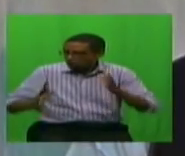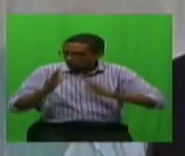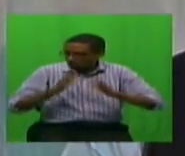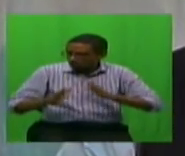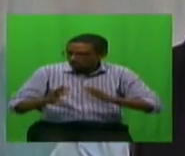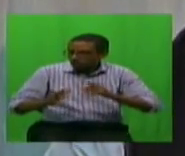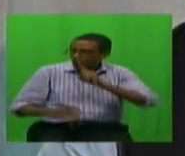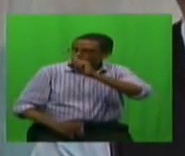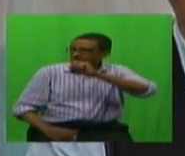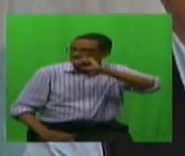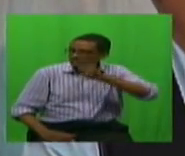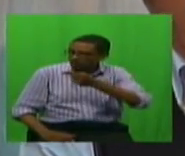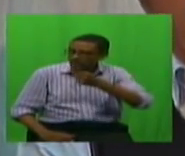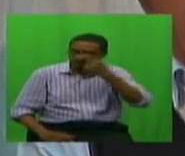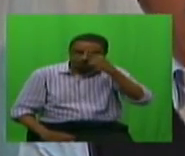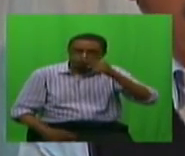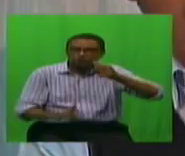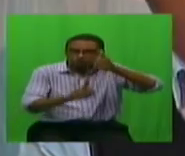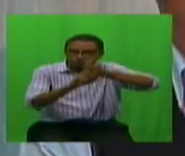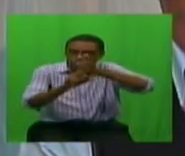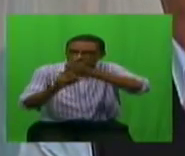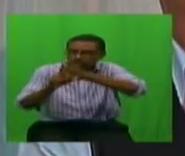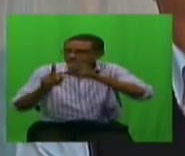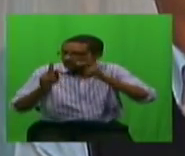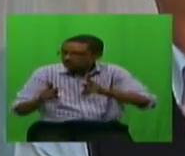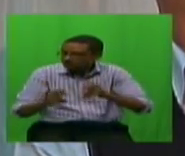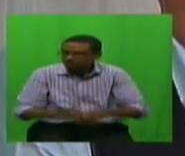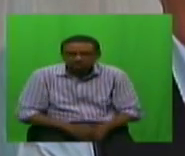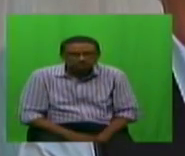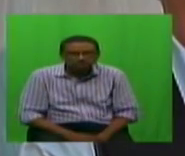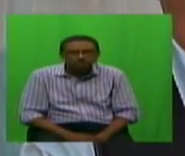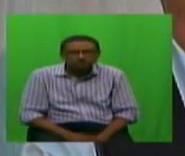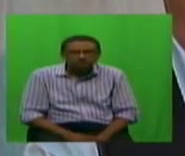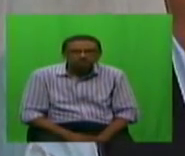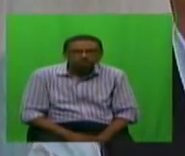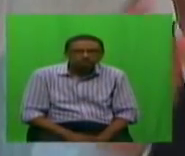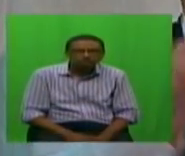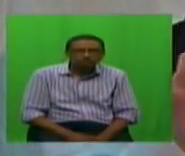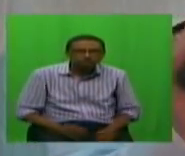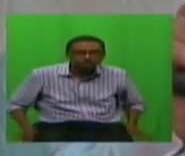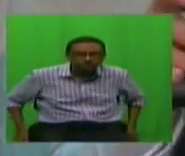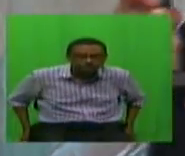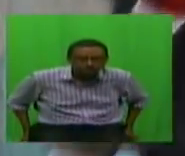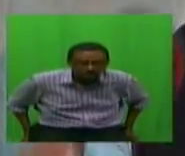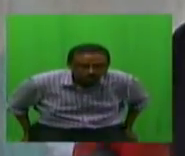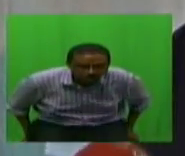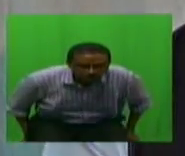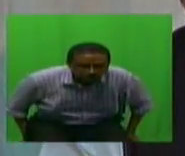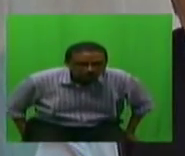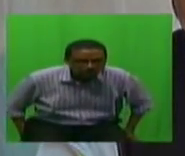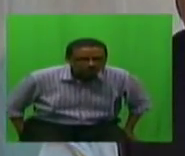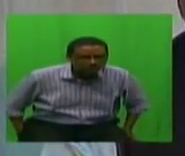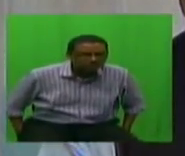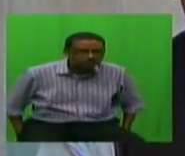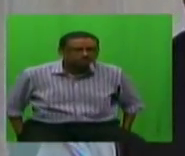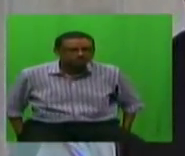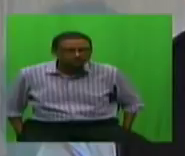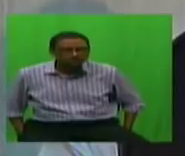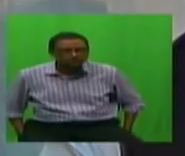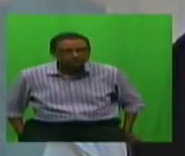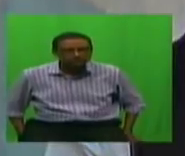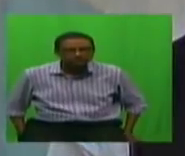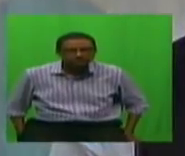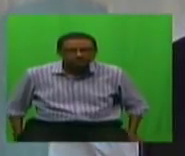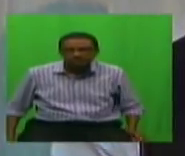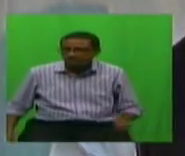the microphone recently on Tuesday. Any further discussions on TNT's floods? The meetings between the Prime